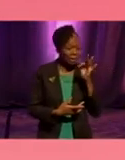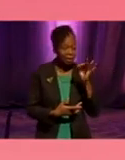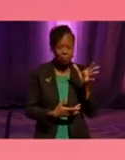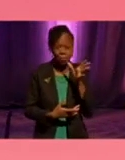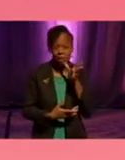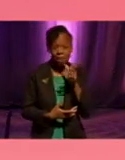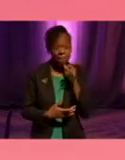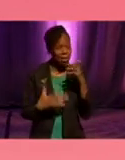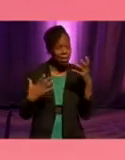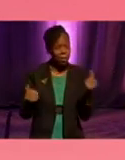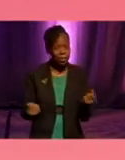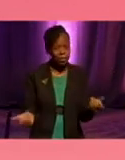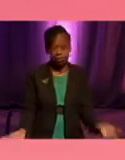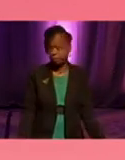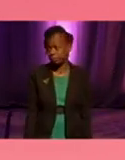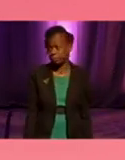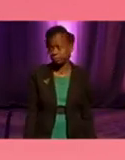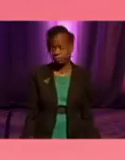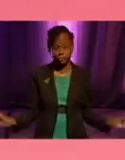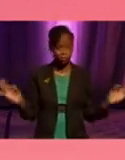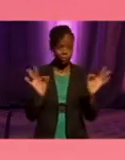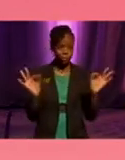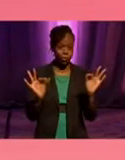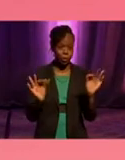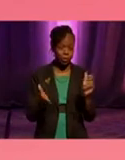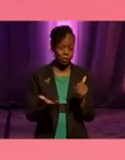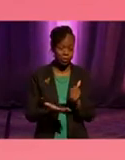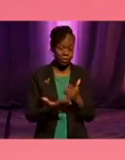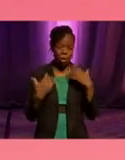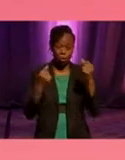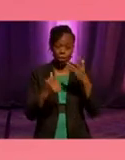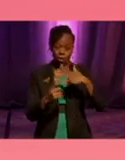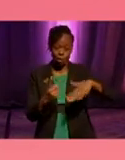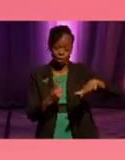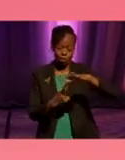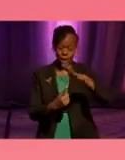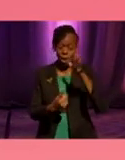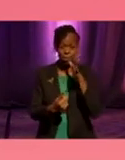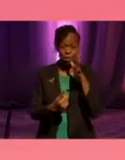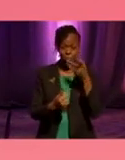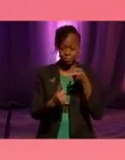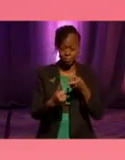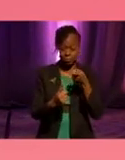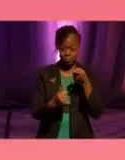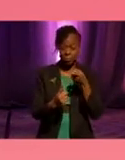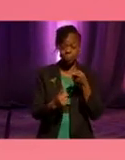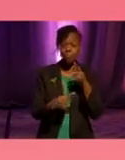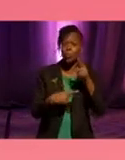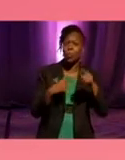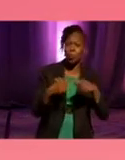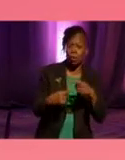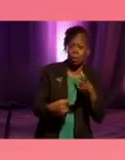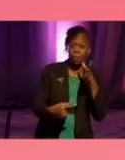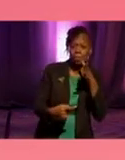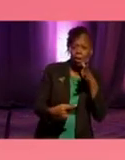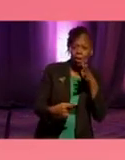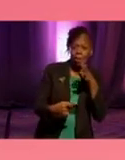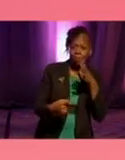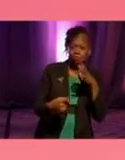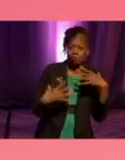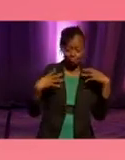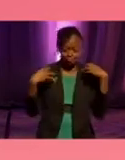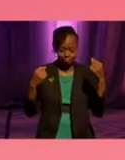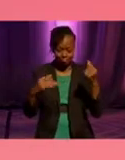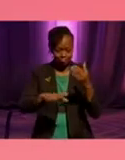healthy, no one's healthy around her. You know, when moms thrive, the families thrive. So